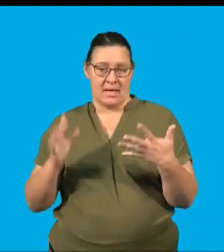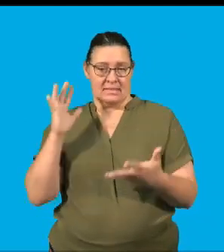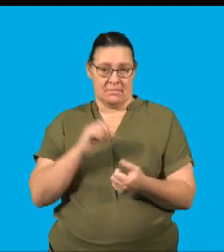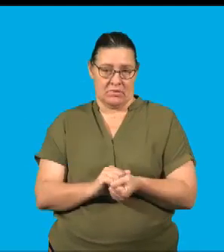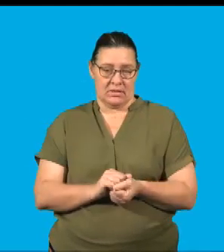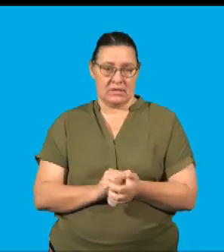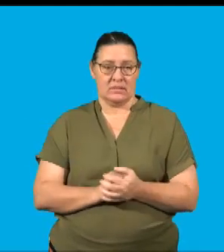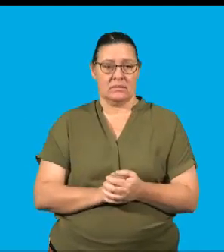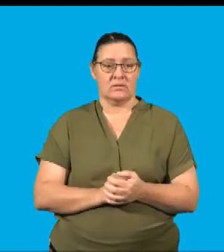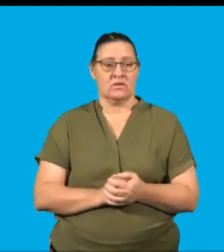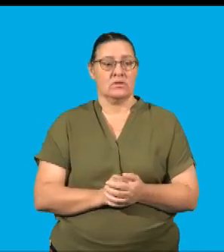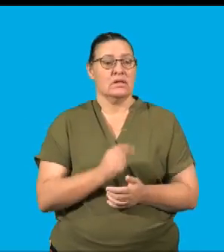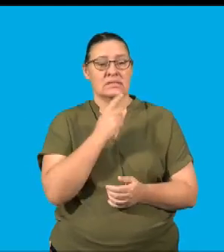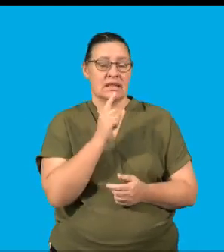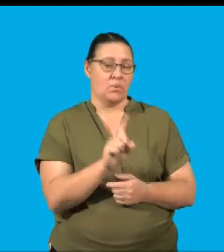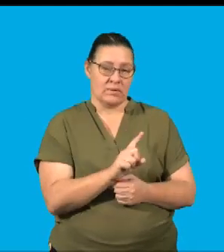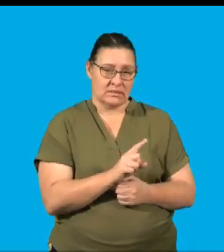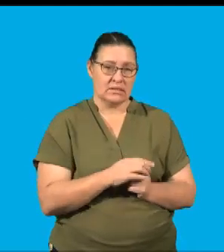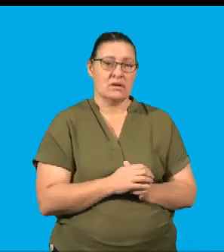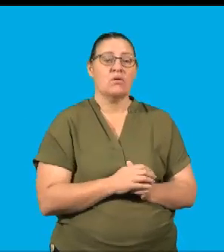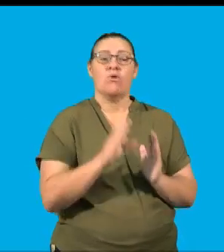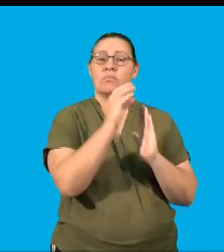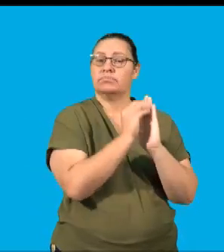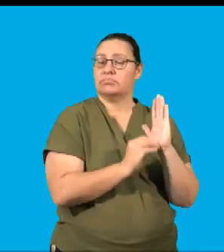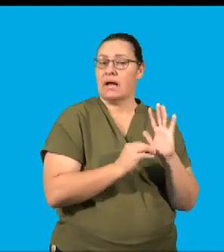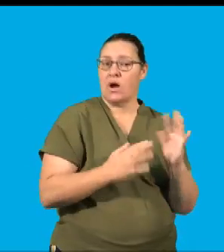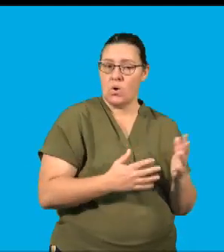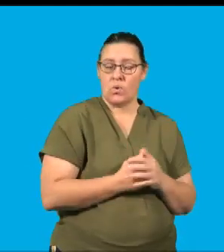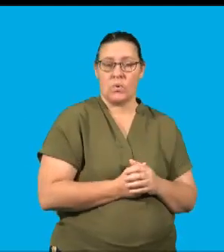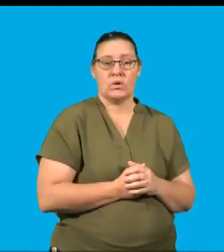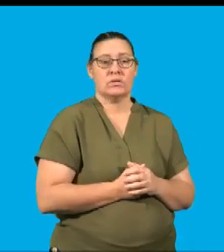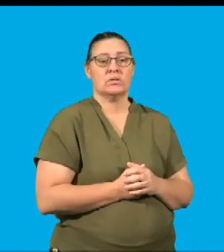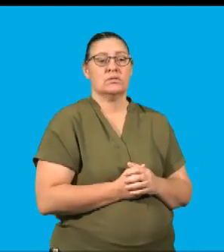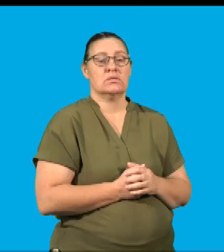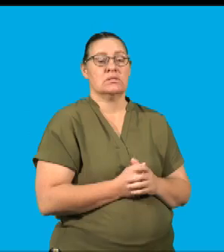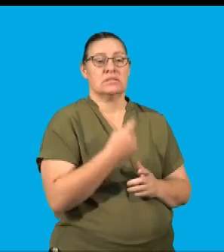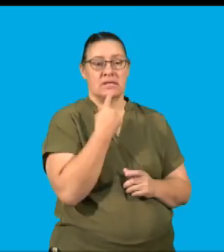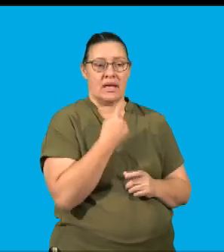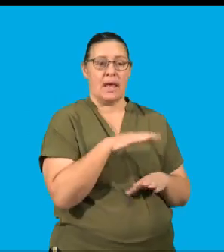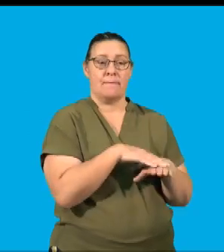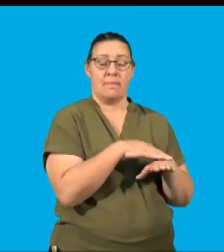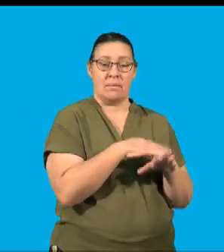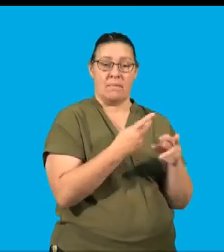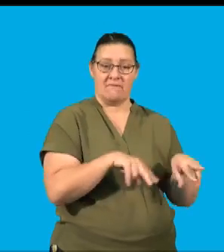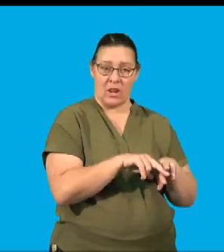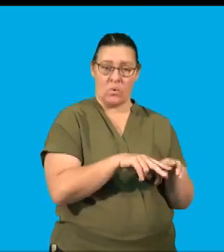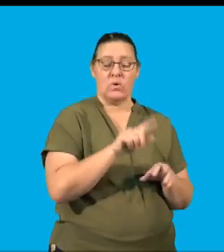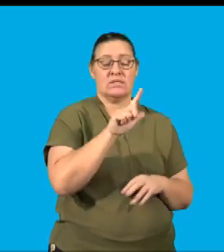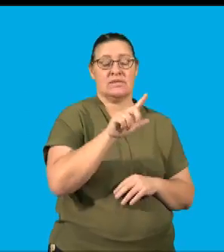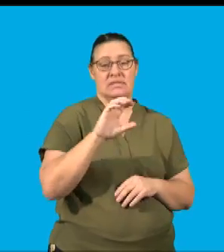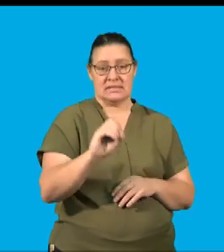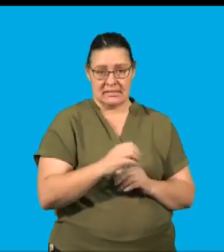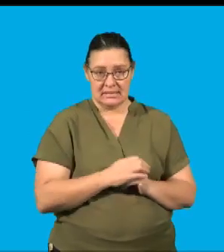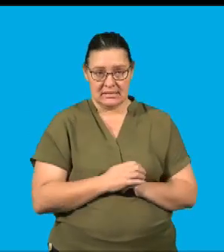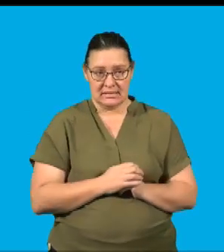5-number summary. So let us see how do we write it then. So when you answer this, you will say the minimum value